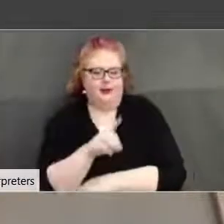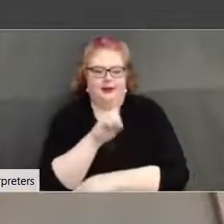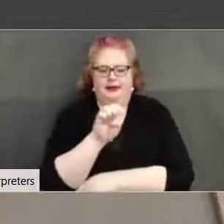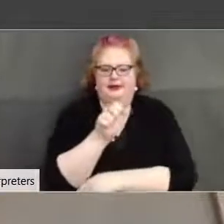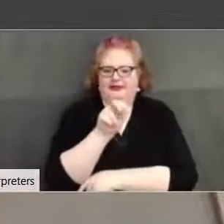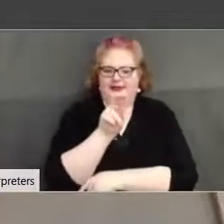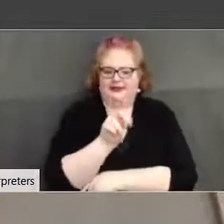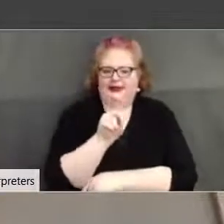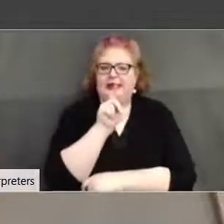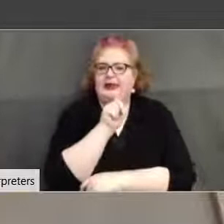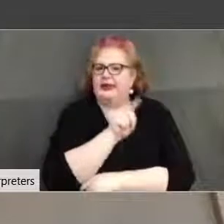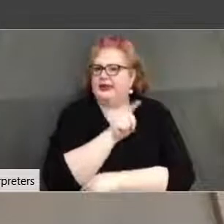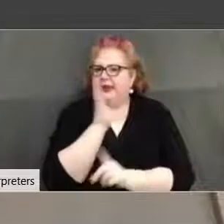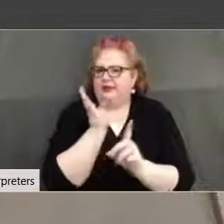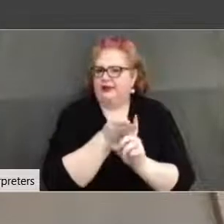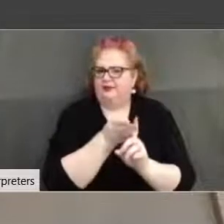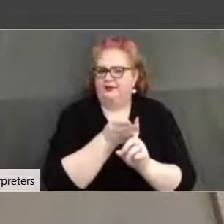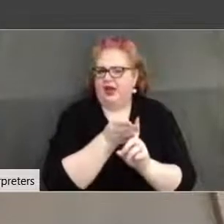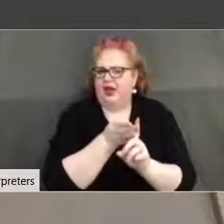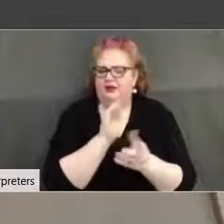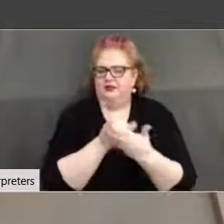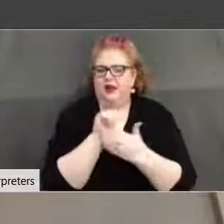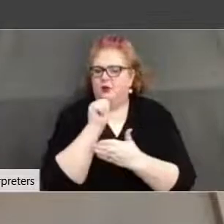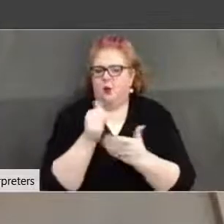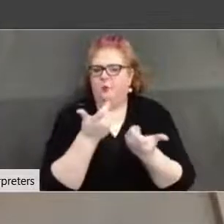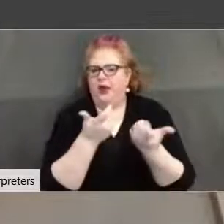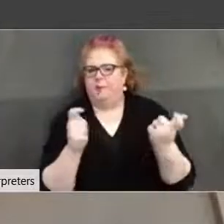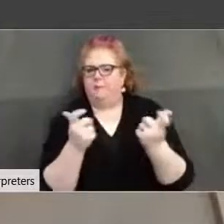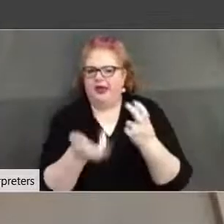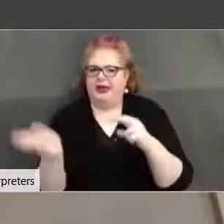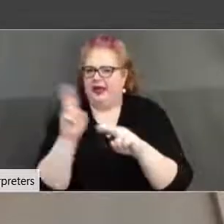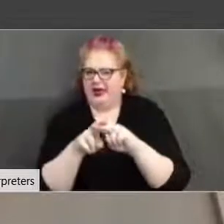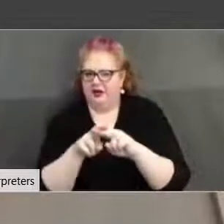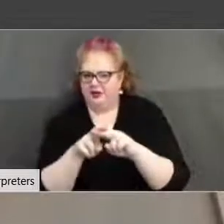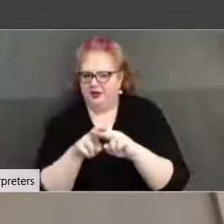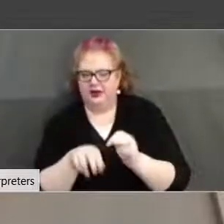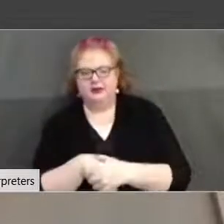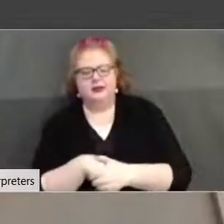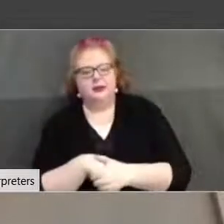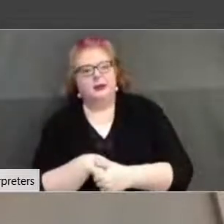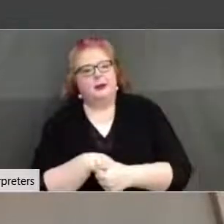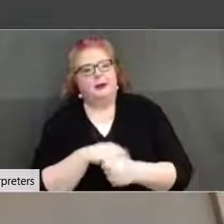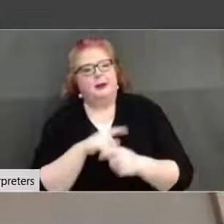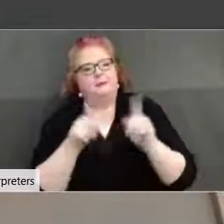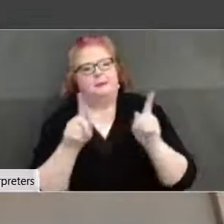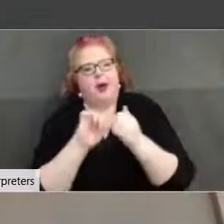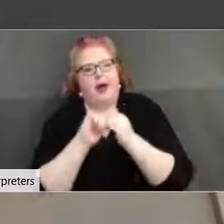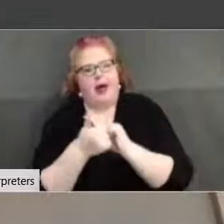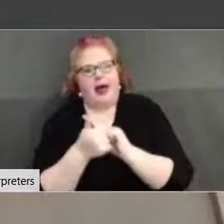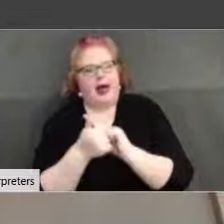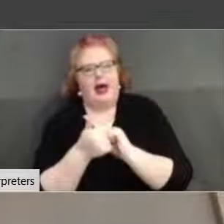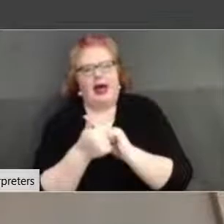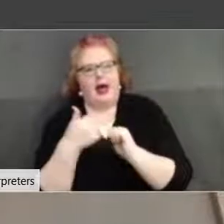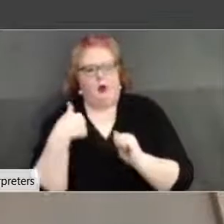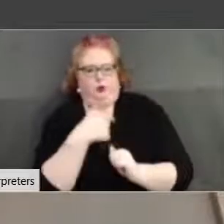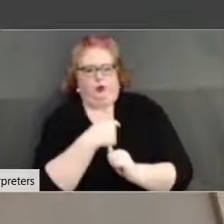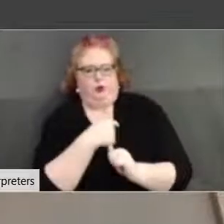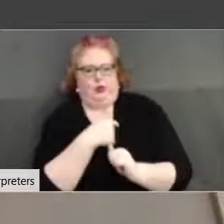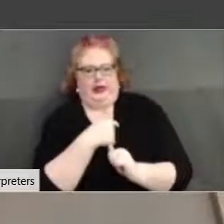we're not going to see a big increase. But how do we